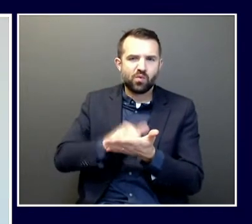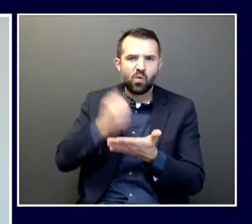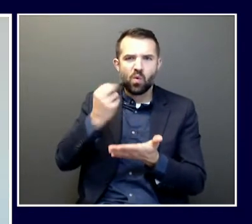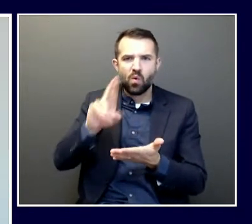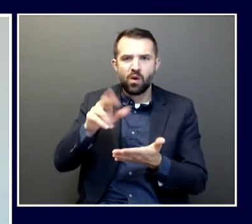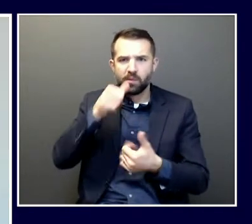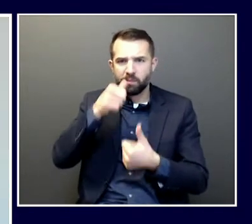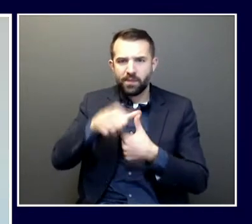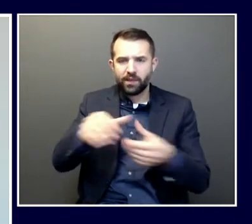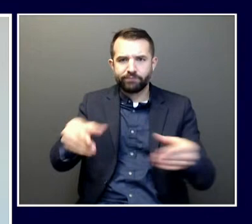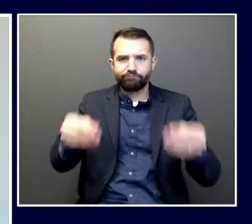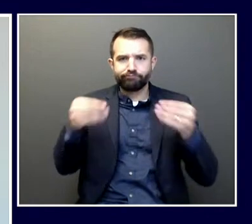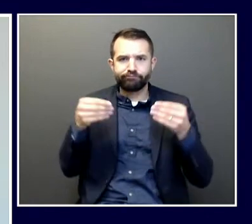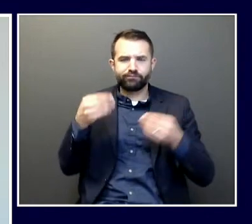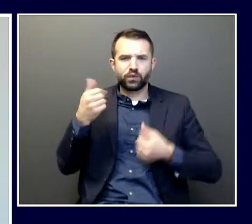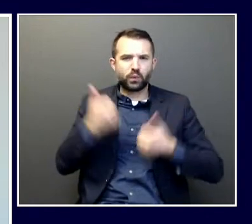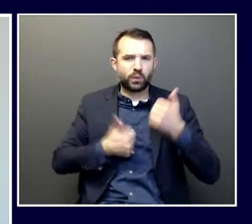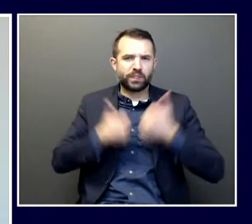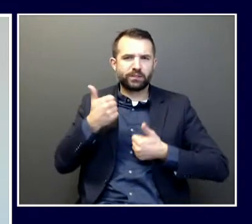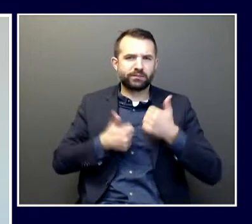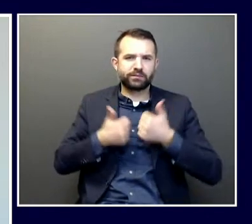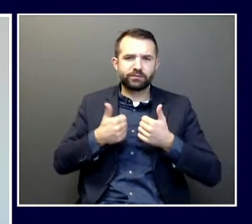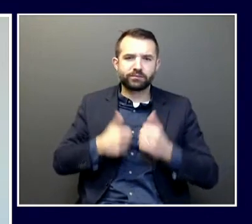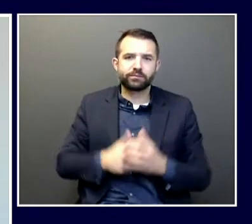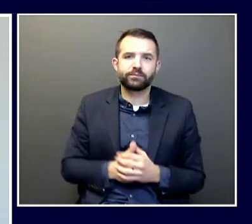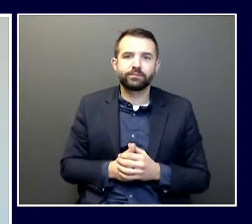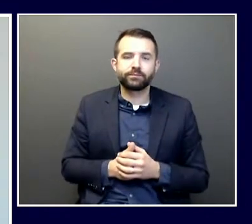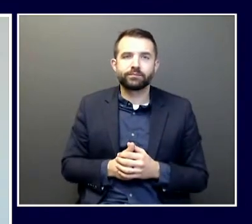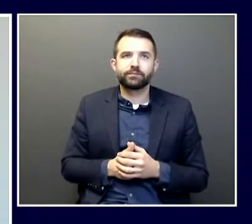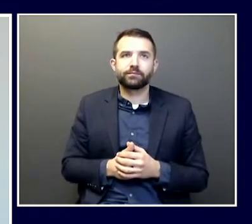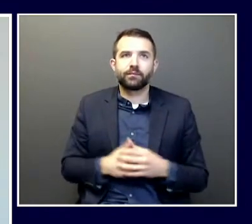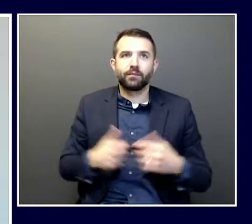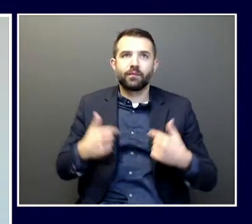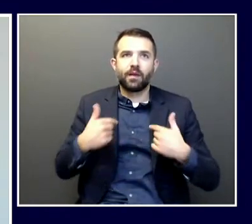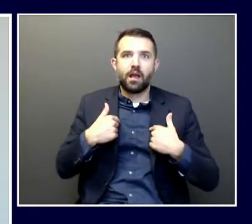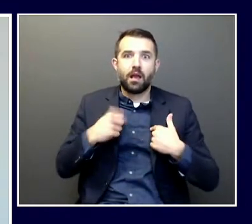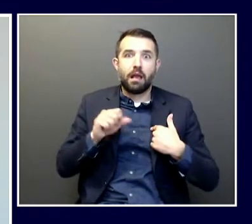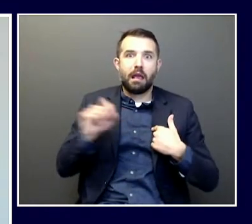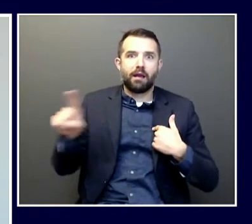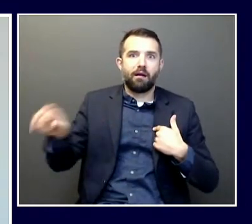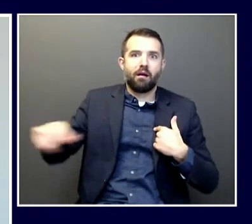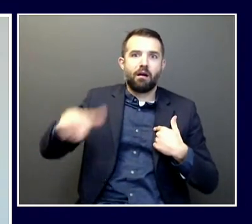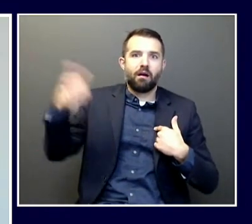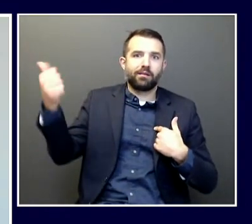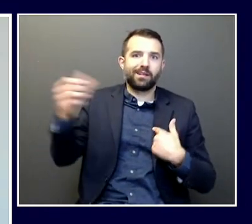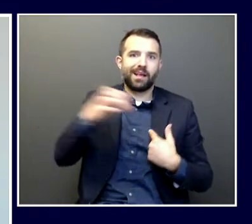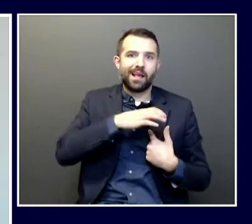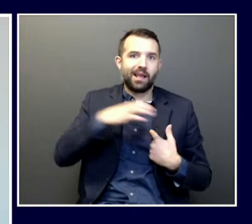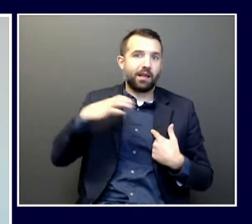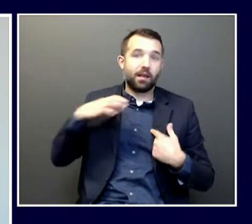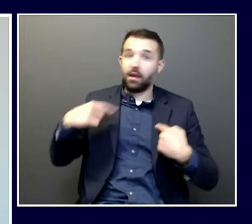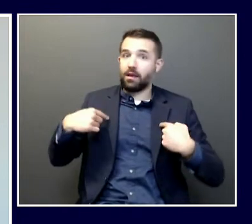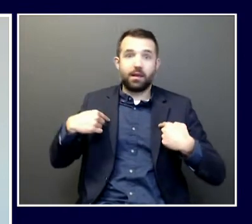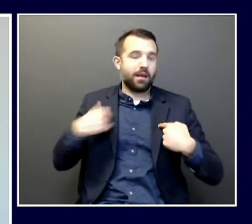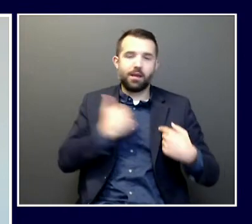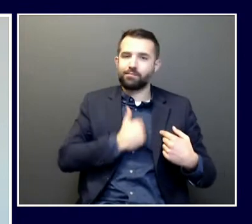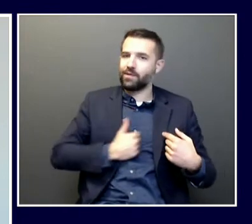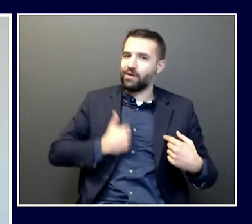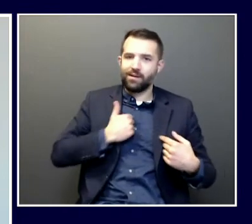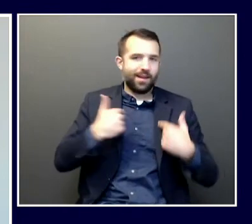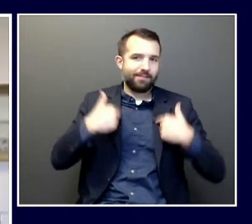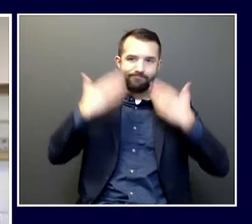Yeah, I think we would have to defer you to our different commissioners on that particular question. Apologies. Okay. Well, thank you very